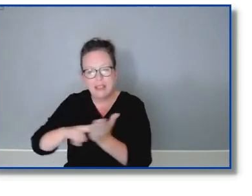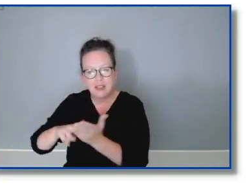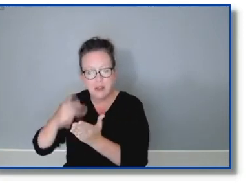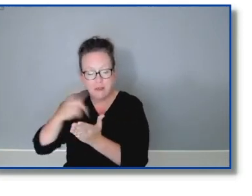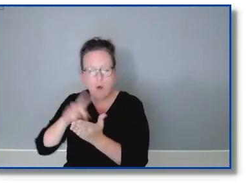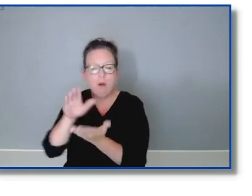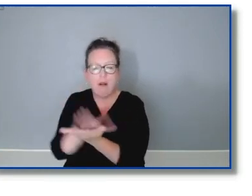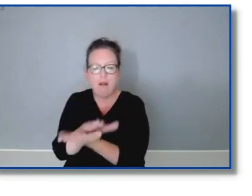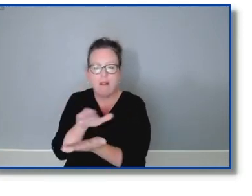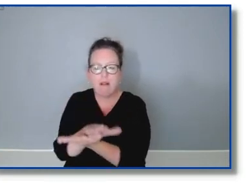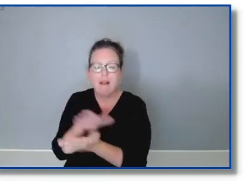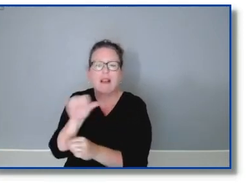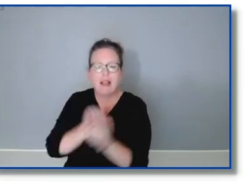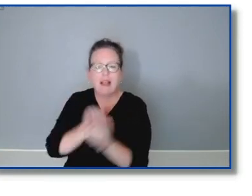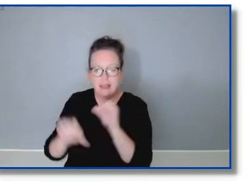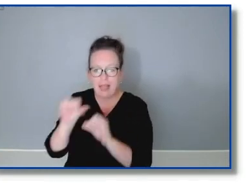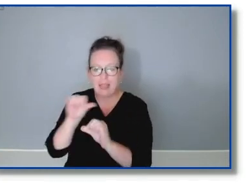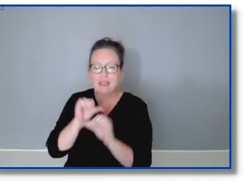scientific